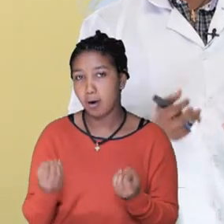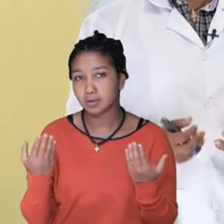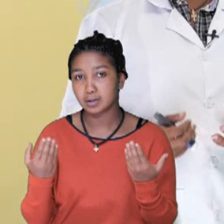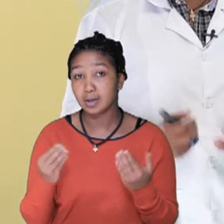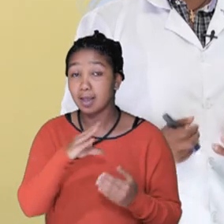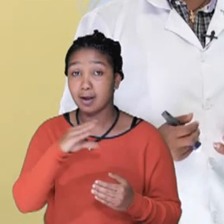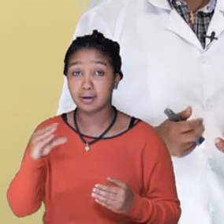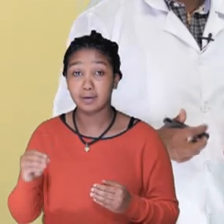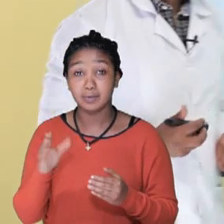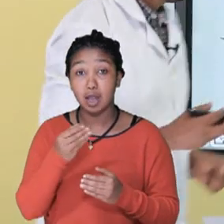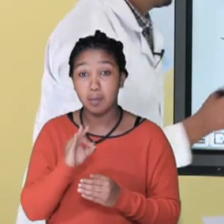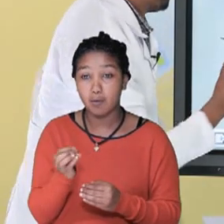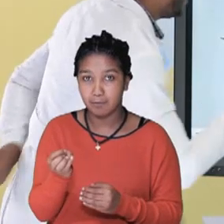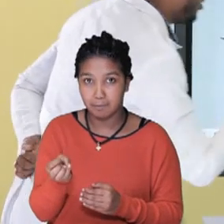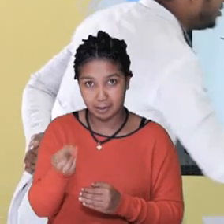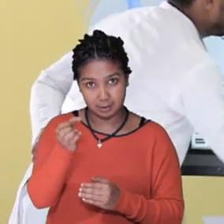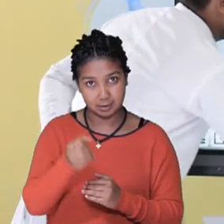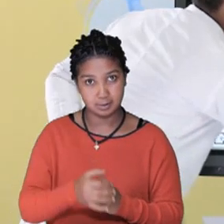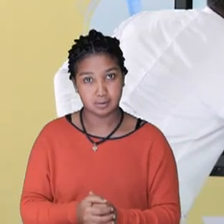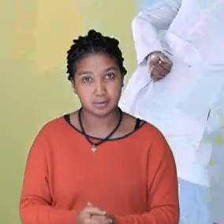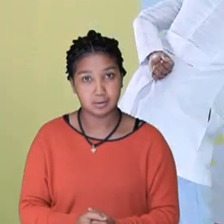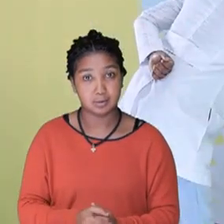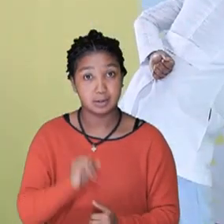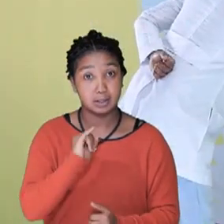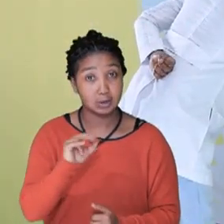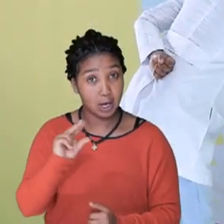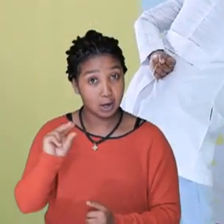and types of particles. It's not,